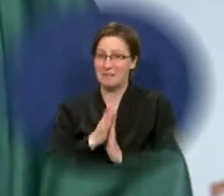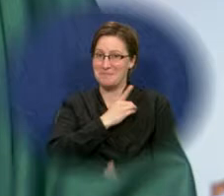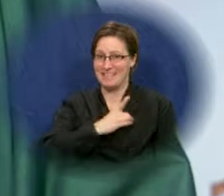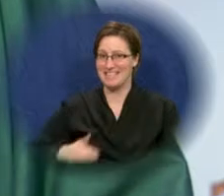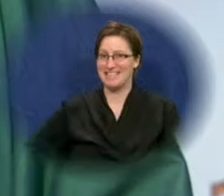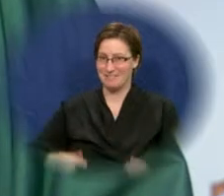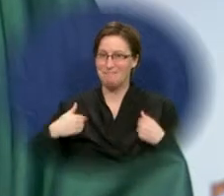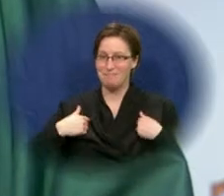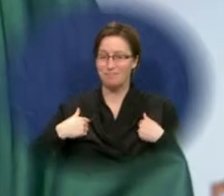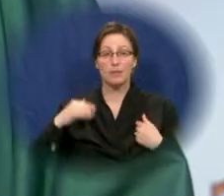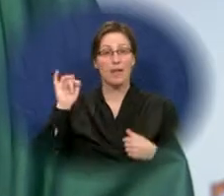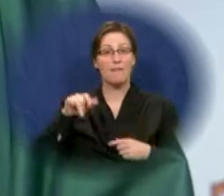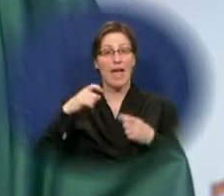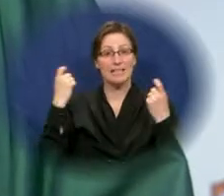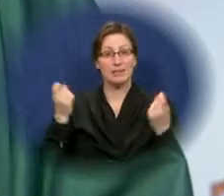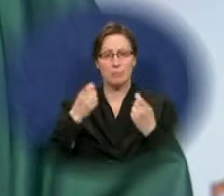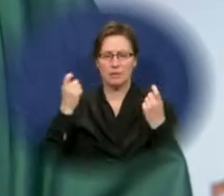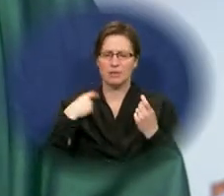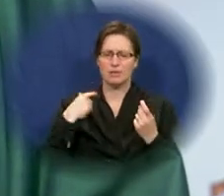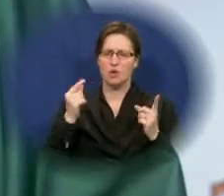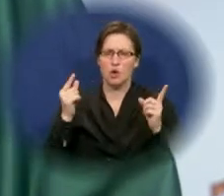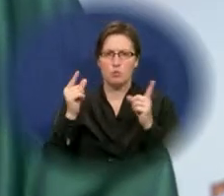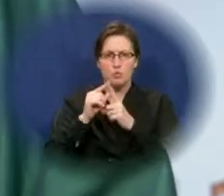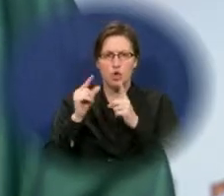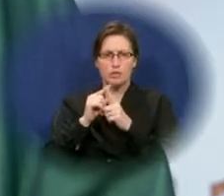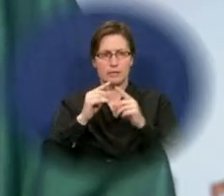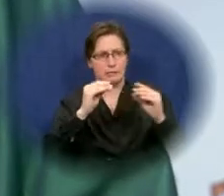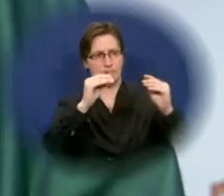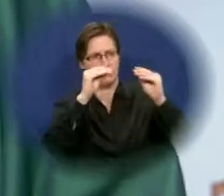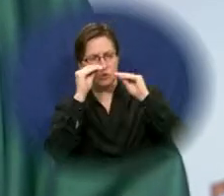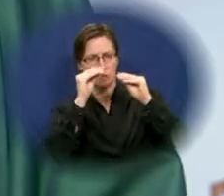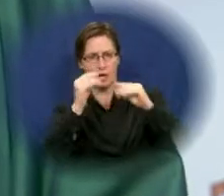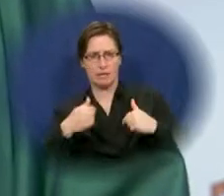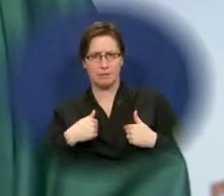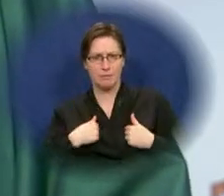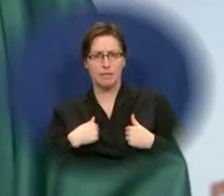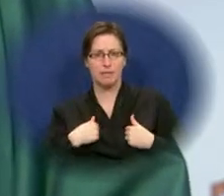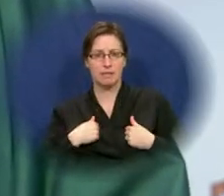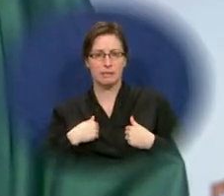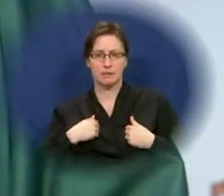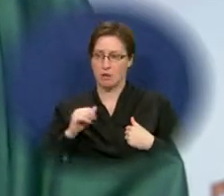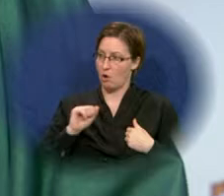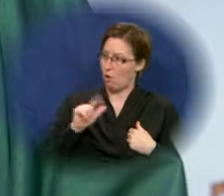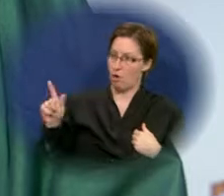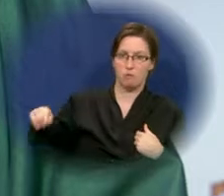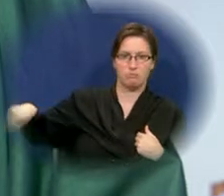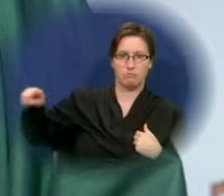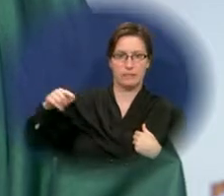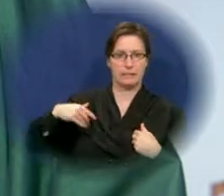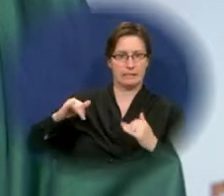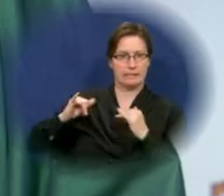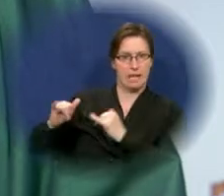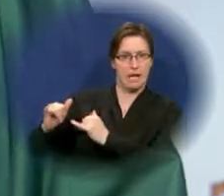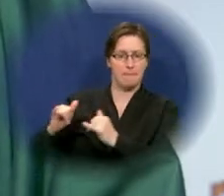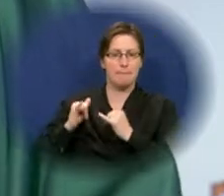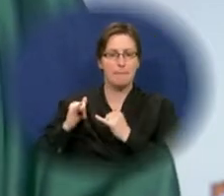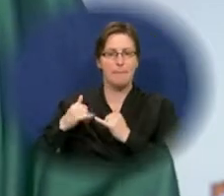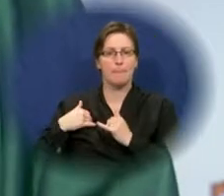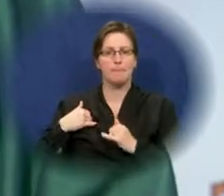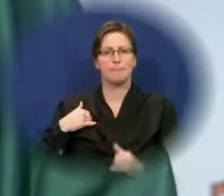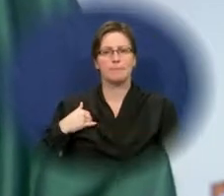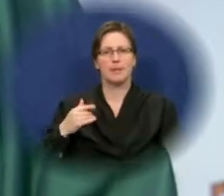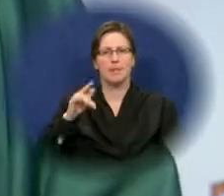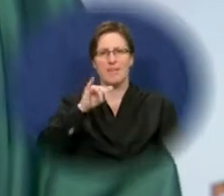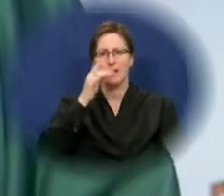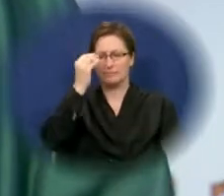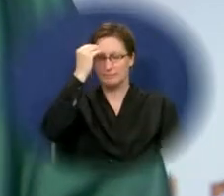that ceremony, there were words and a directive given to me as to all of us being ordained. And ever since then, that just have